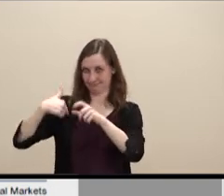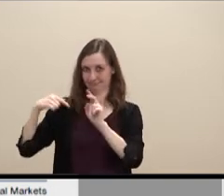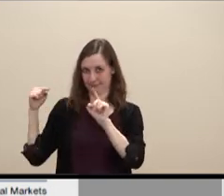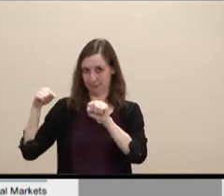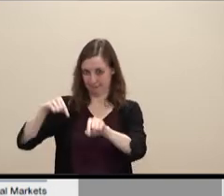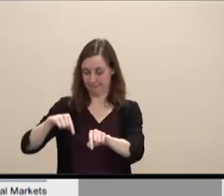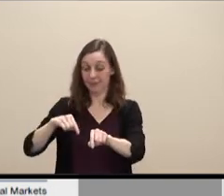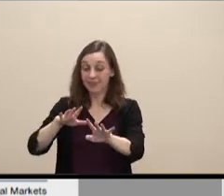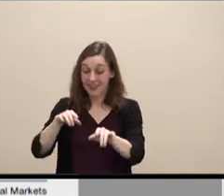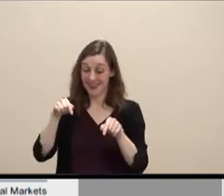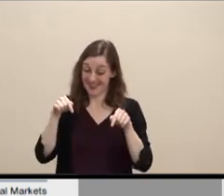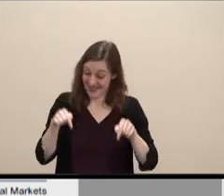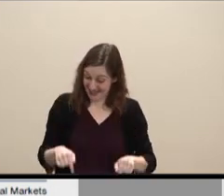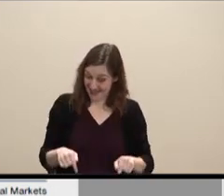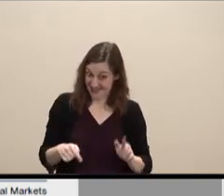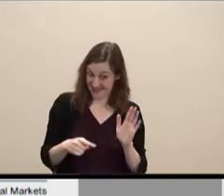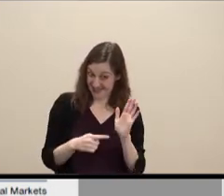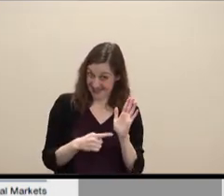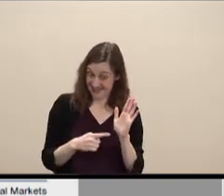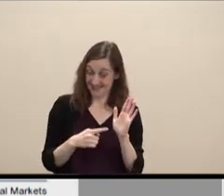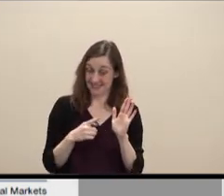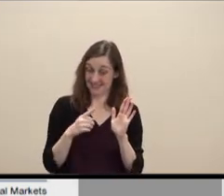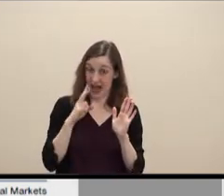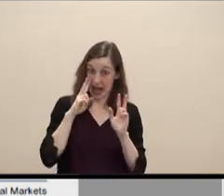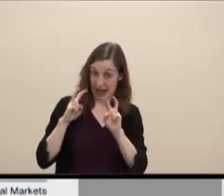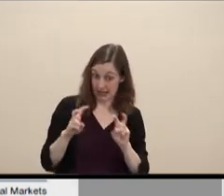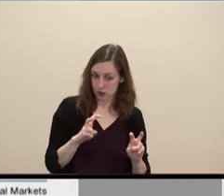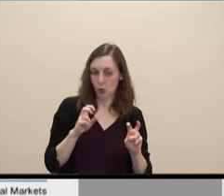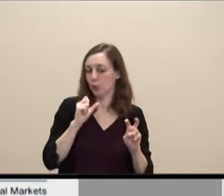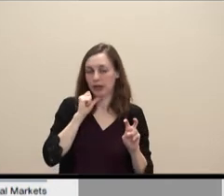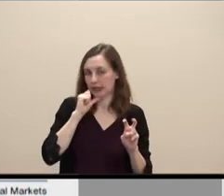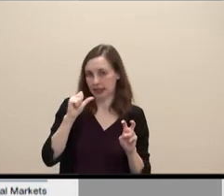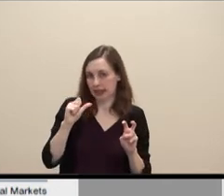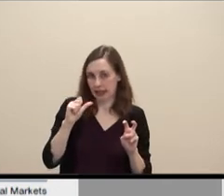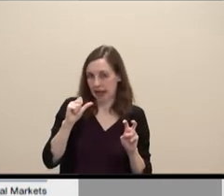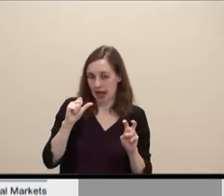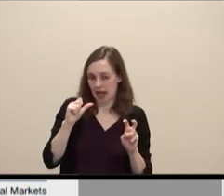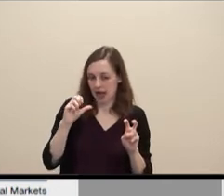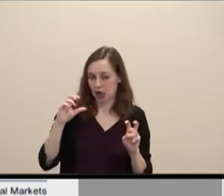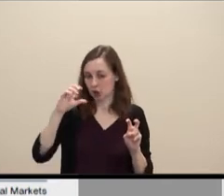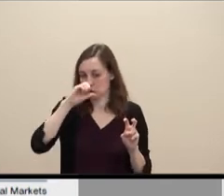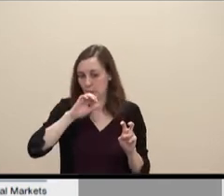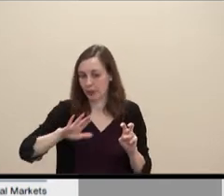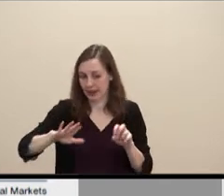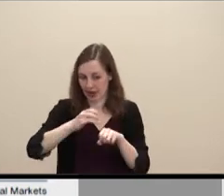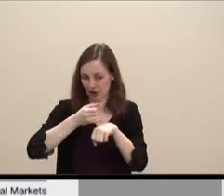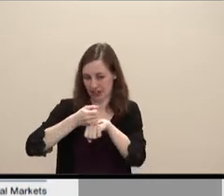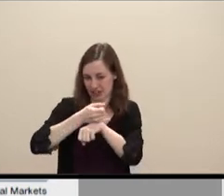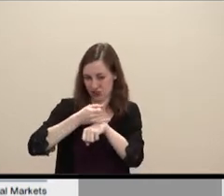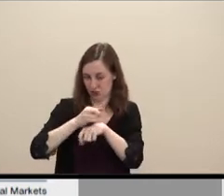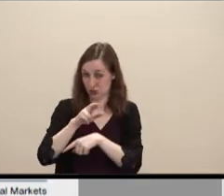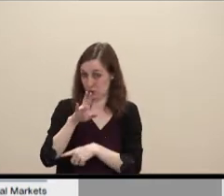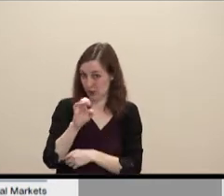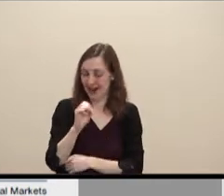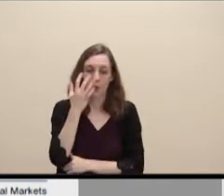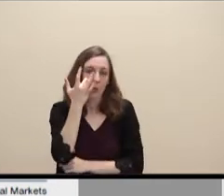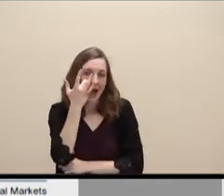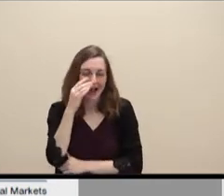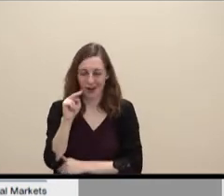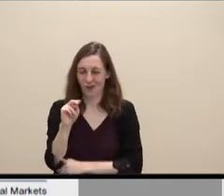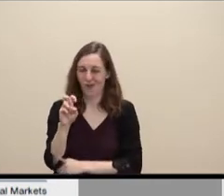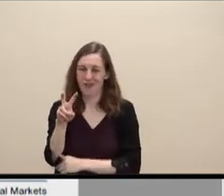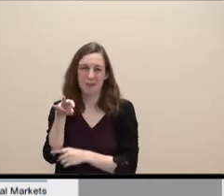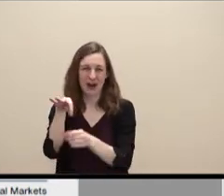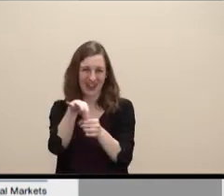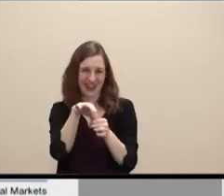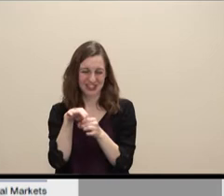analysis, we did not assume current market interest rates because, again, we're talking about a potential November election. Rates could go up